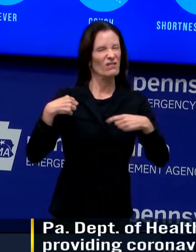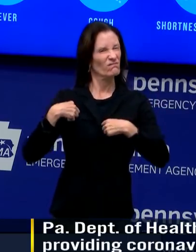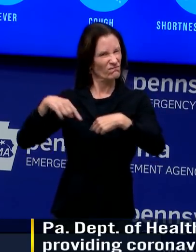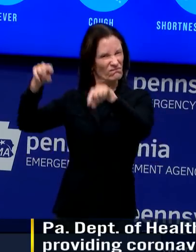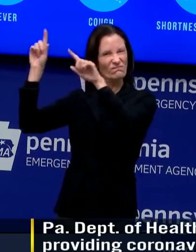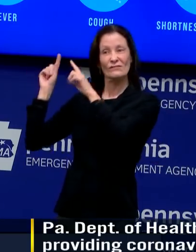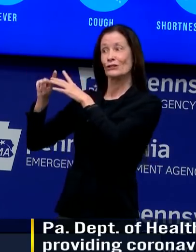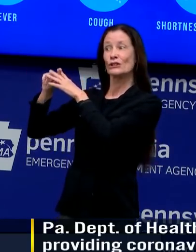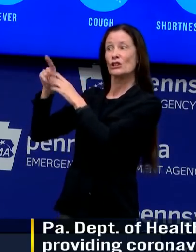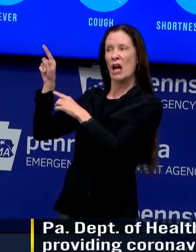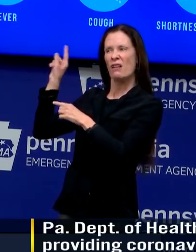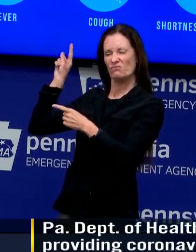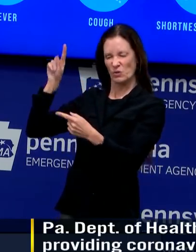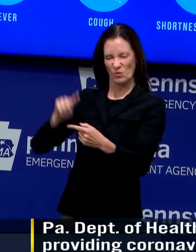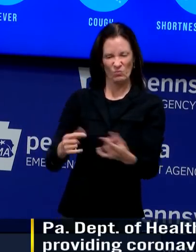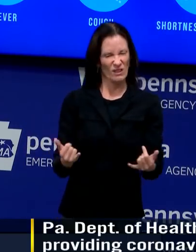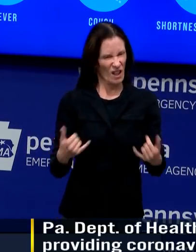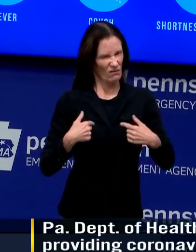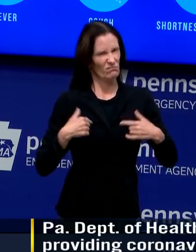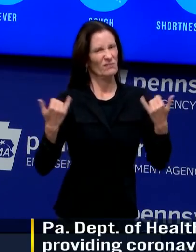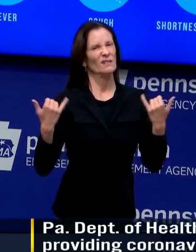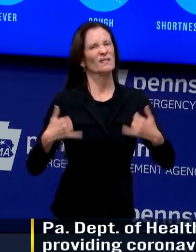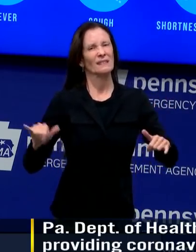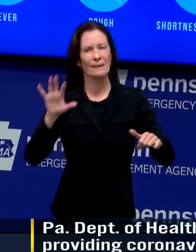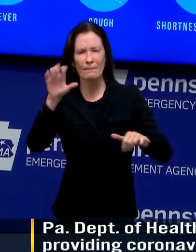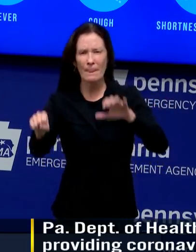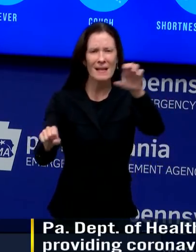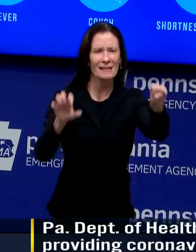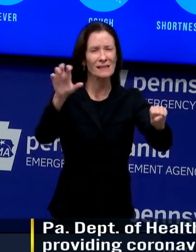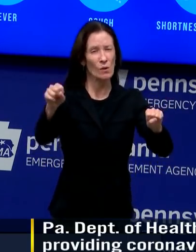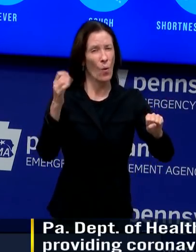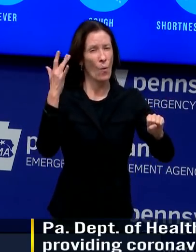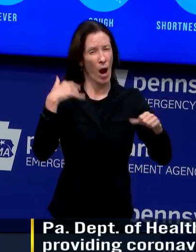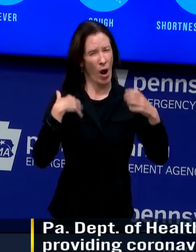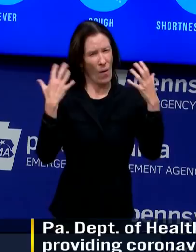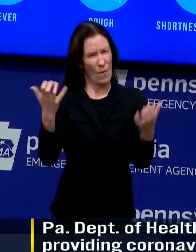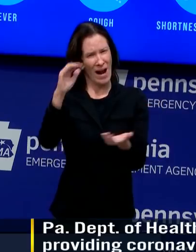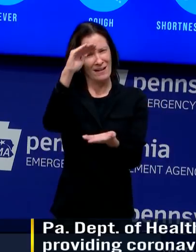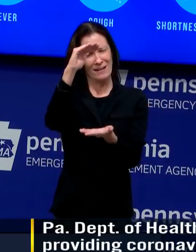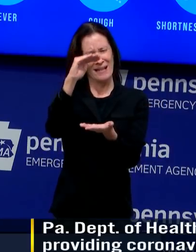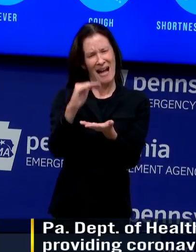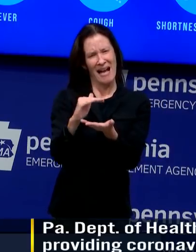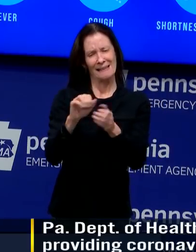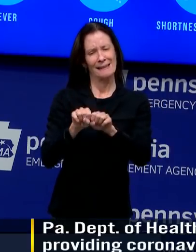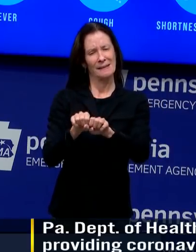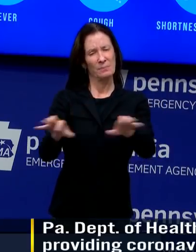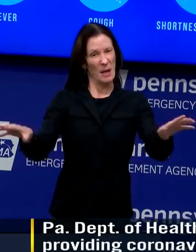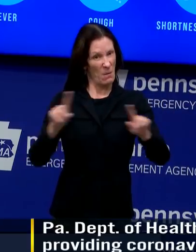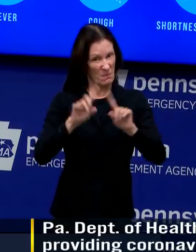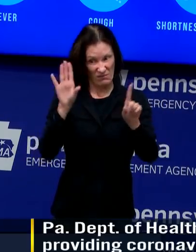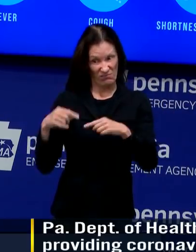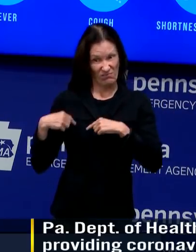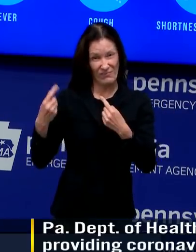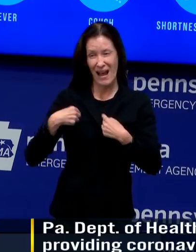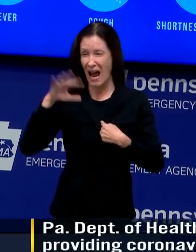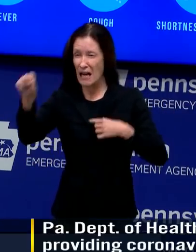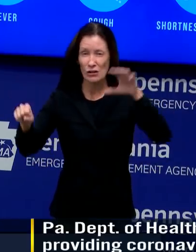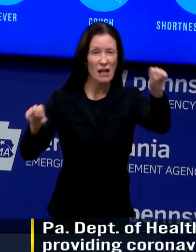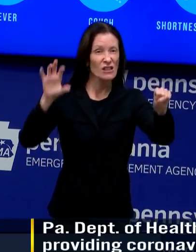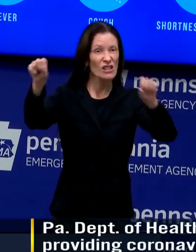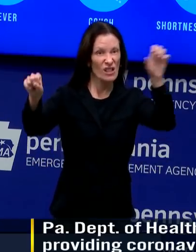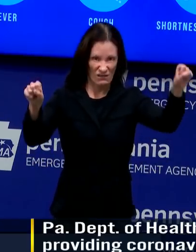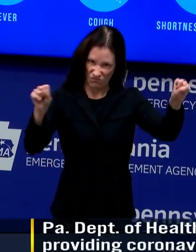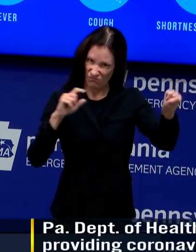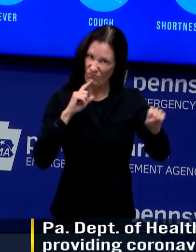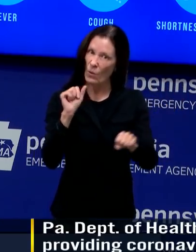help to mitigate its spread. It has proven effective, And Pennsylvania, as the governor mentioned, is doing better than some